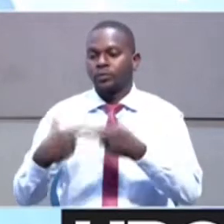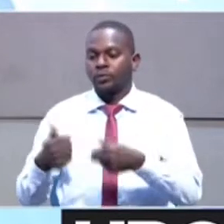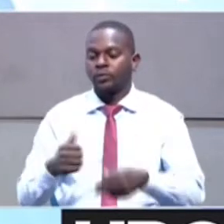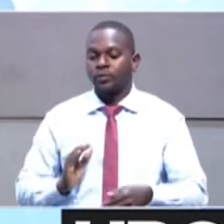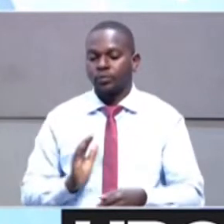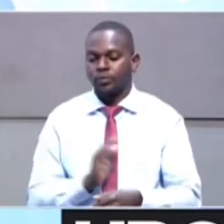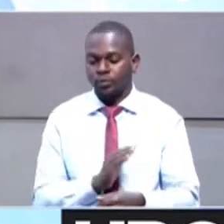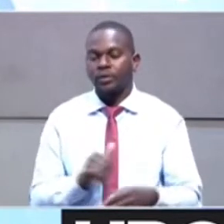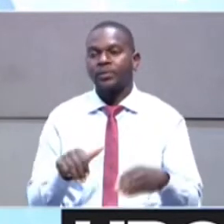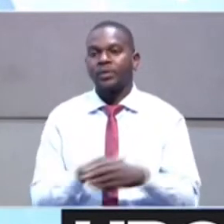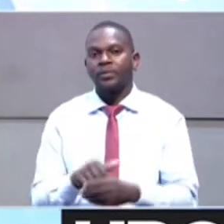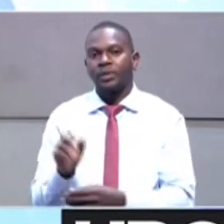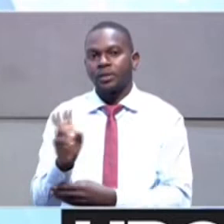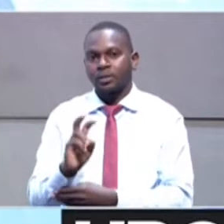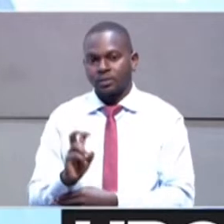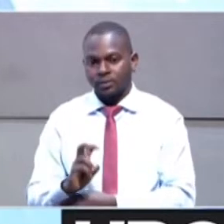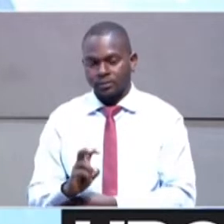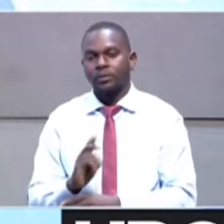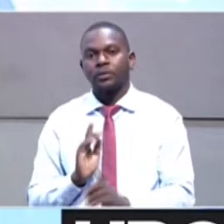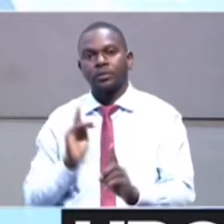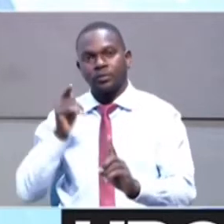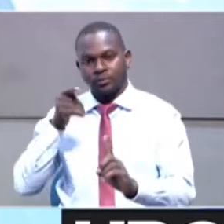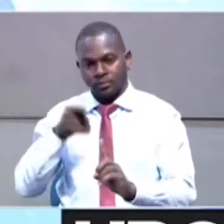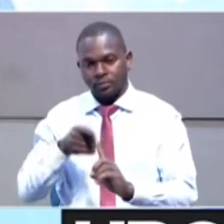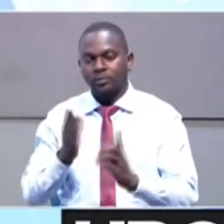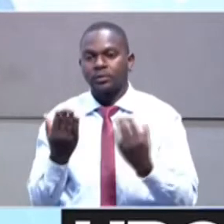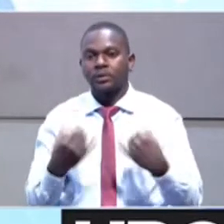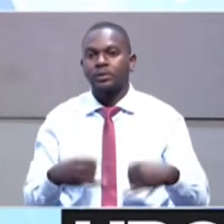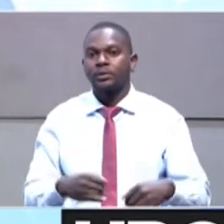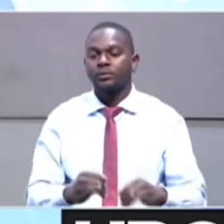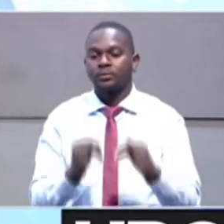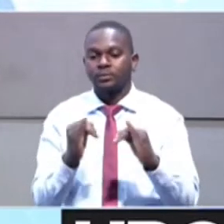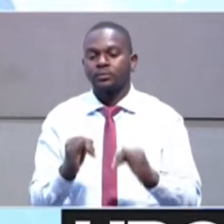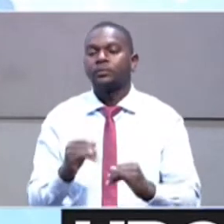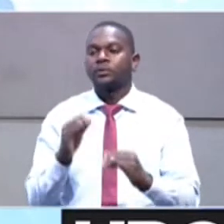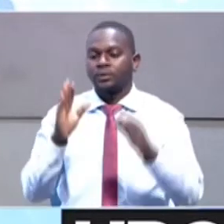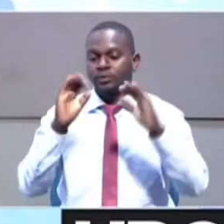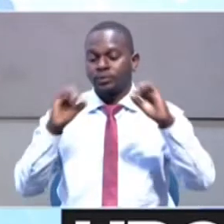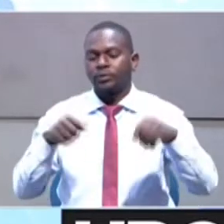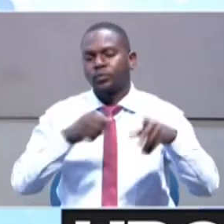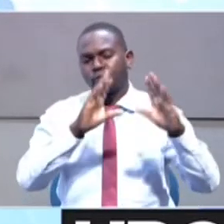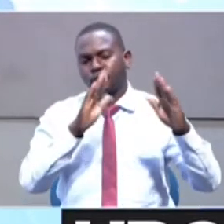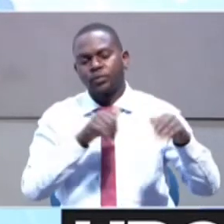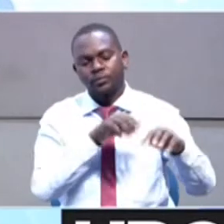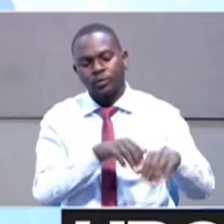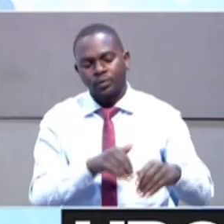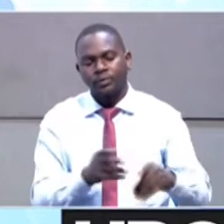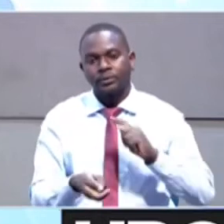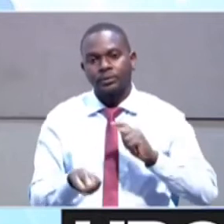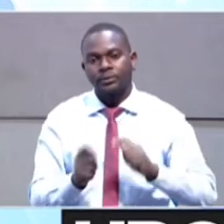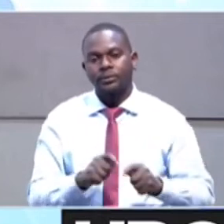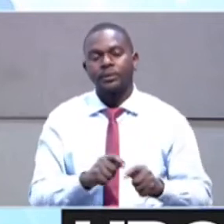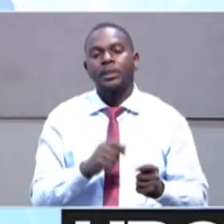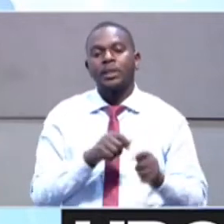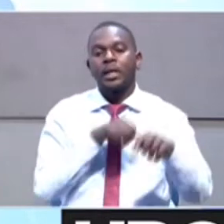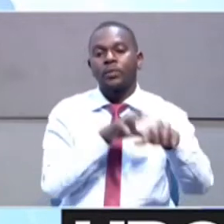to monitor whether a grass objectives are being implemented. Jakaya Kikwete commended farmers for transforming agriculture in